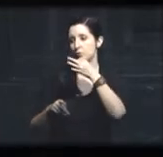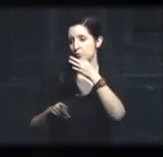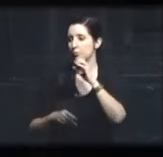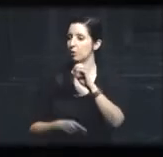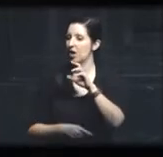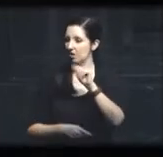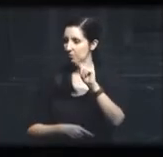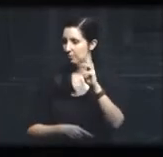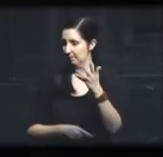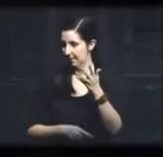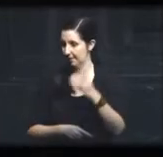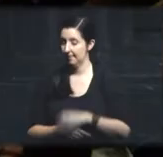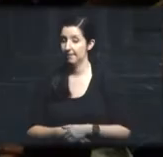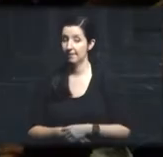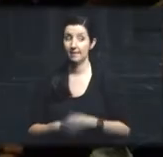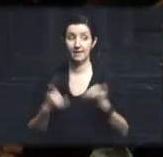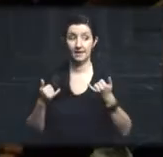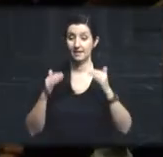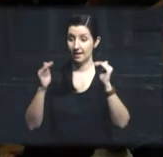to questions.